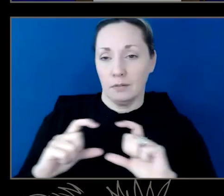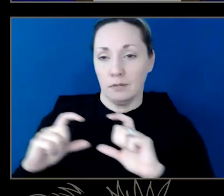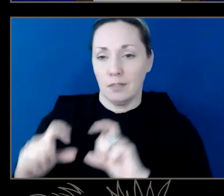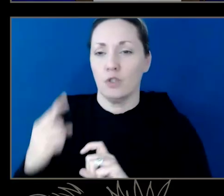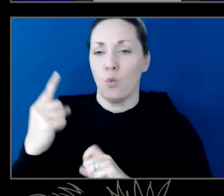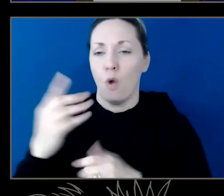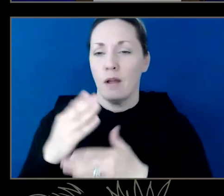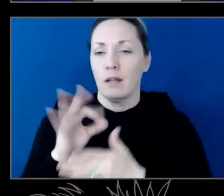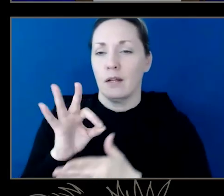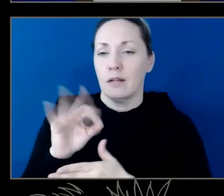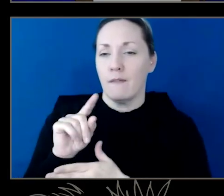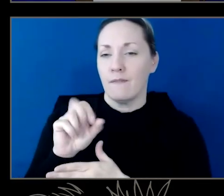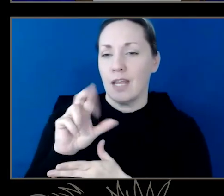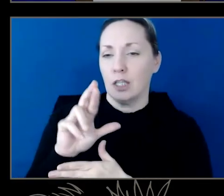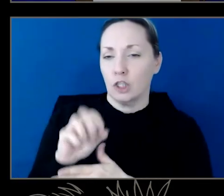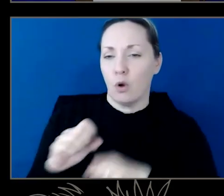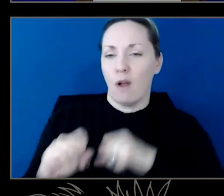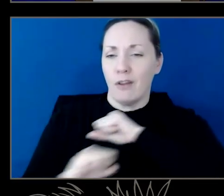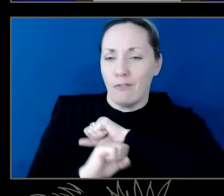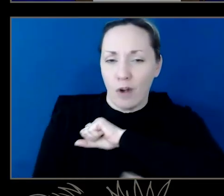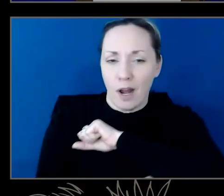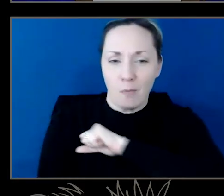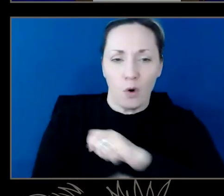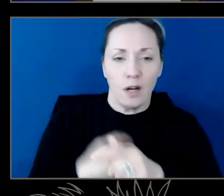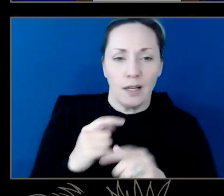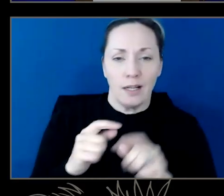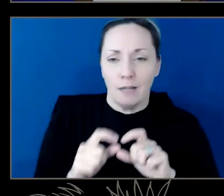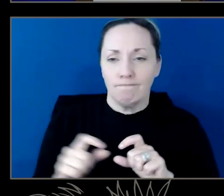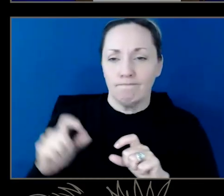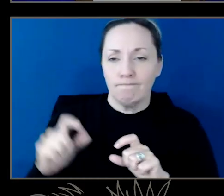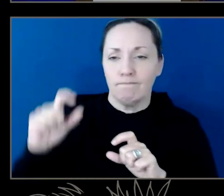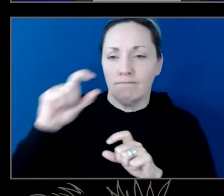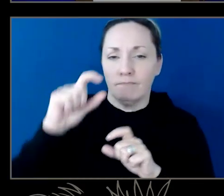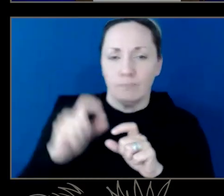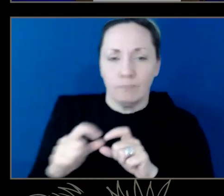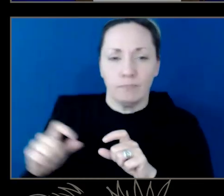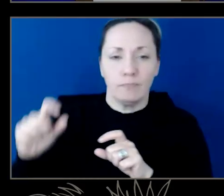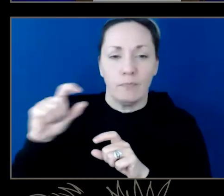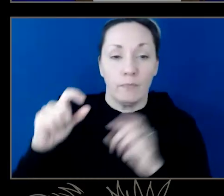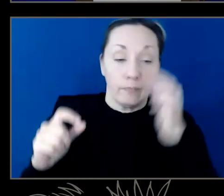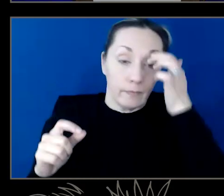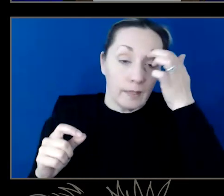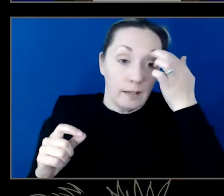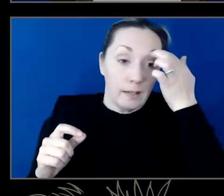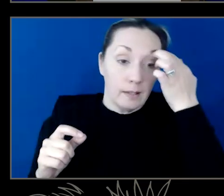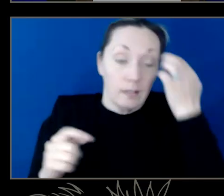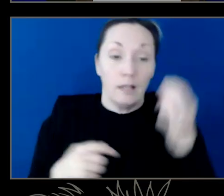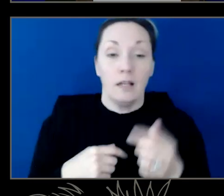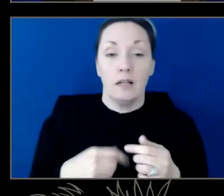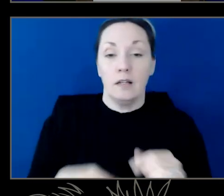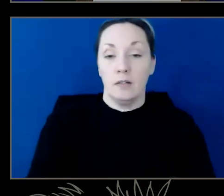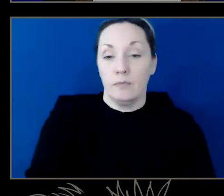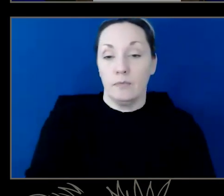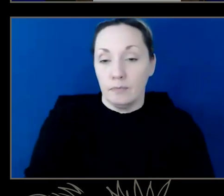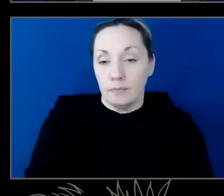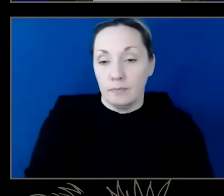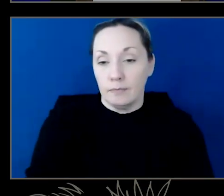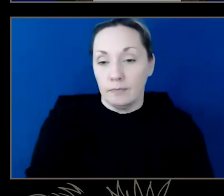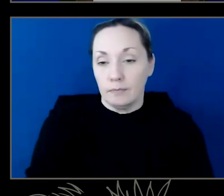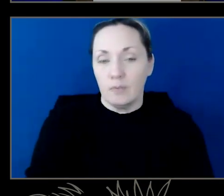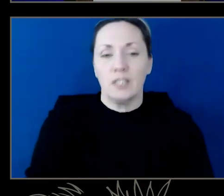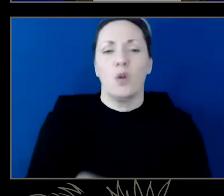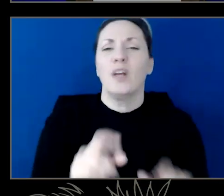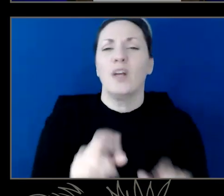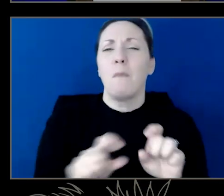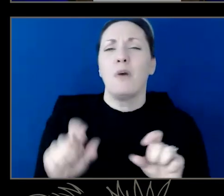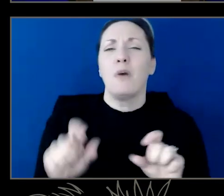and then every letter is a category. So the objective was to place every feature in the corresponding category, and